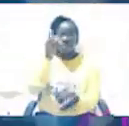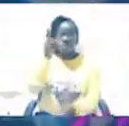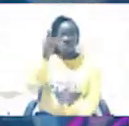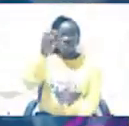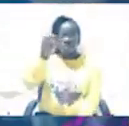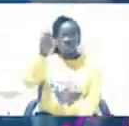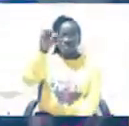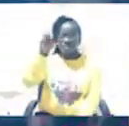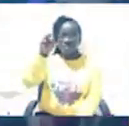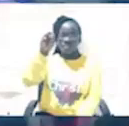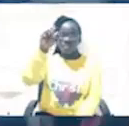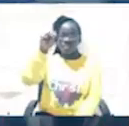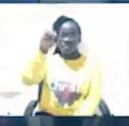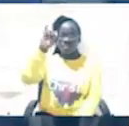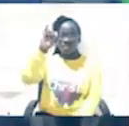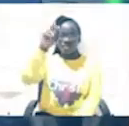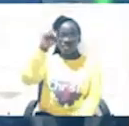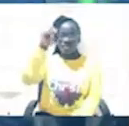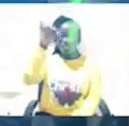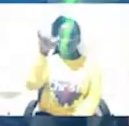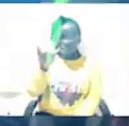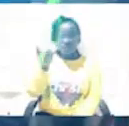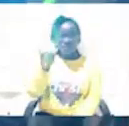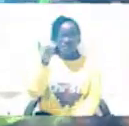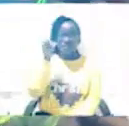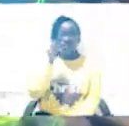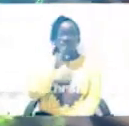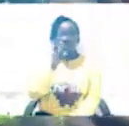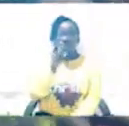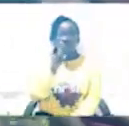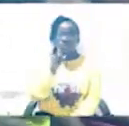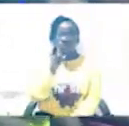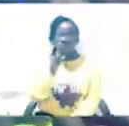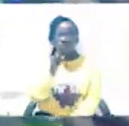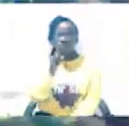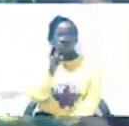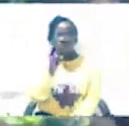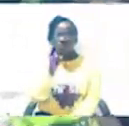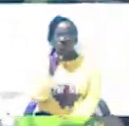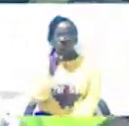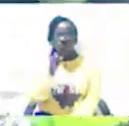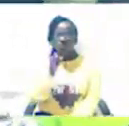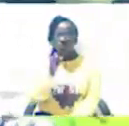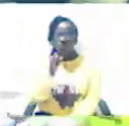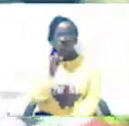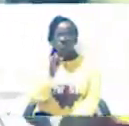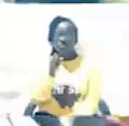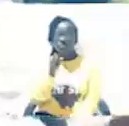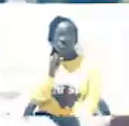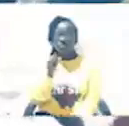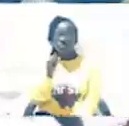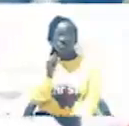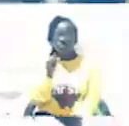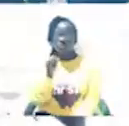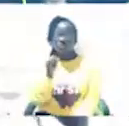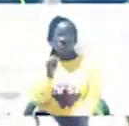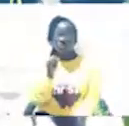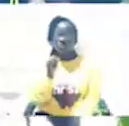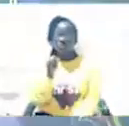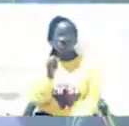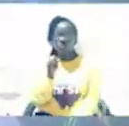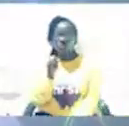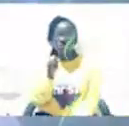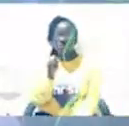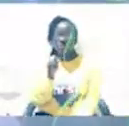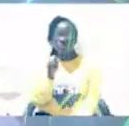The certainty of your future is assured tonight. Somebody shout amen. Amen. Your